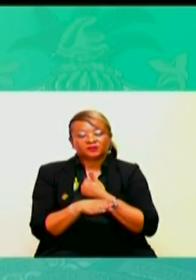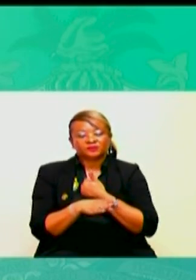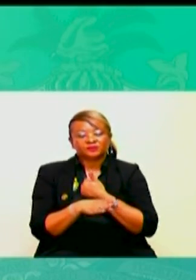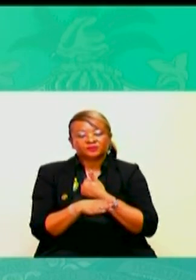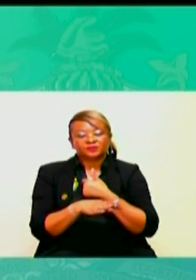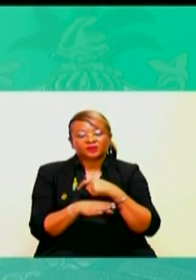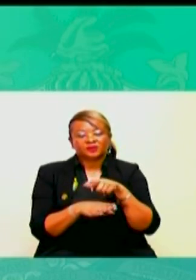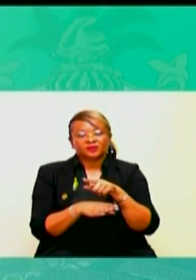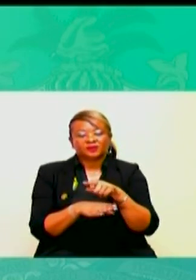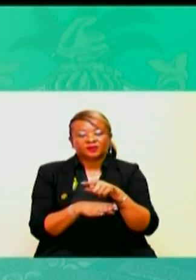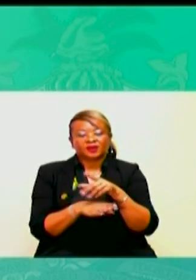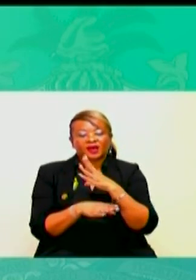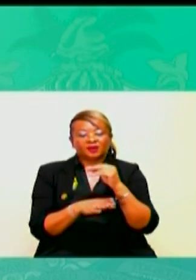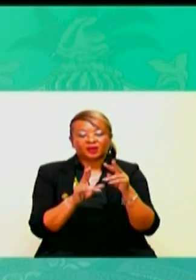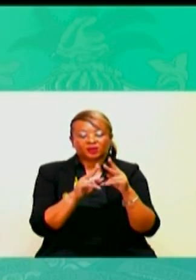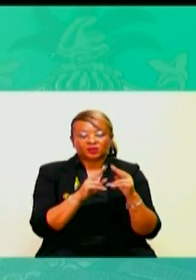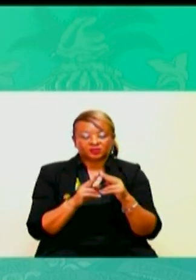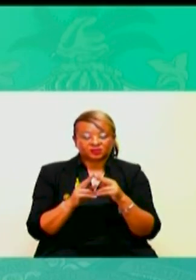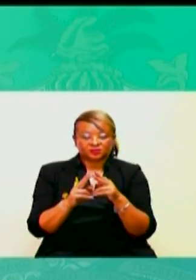myself, and